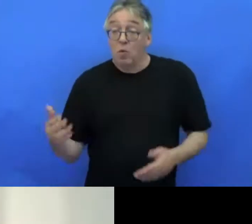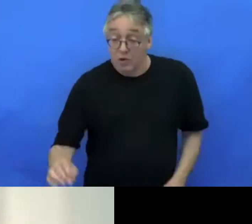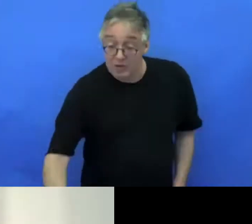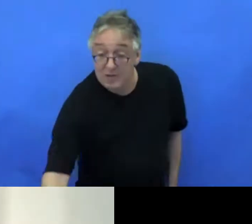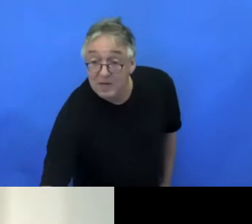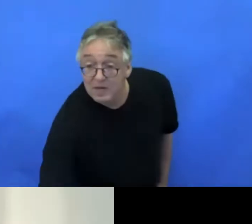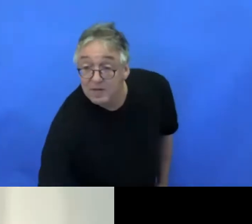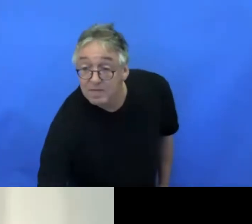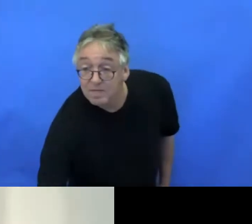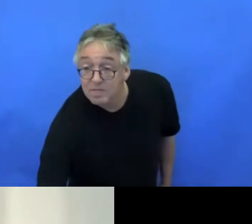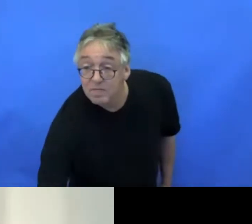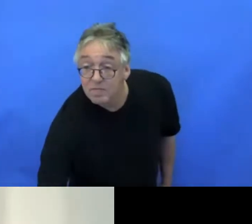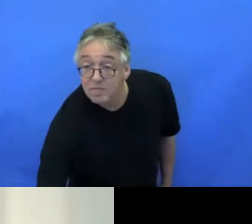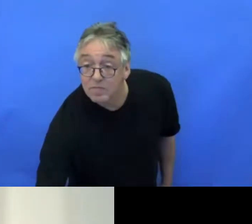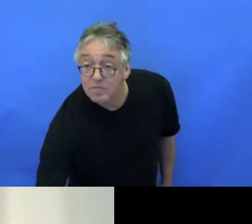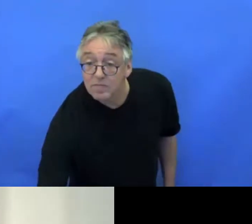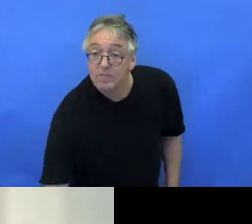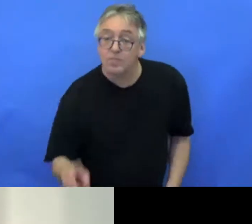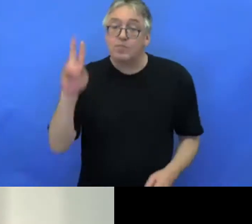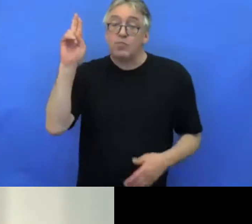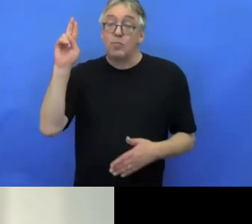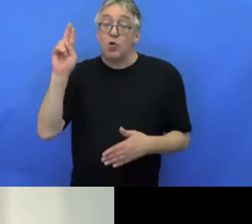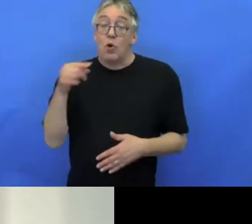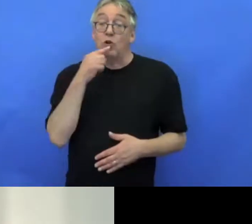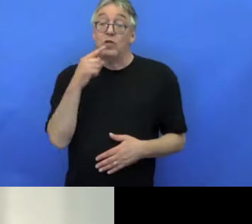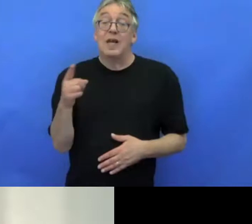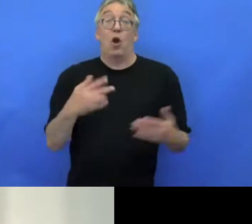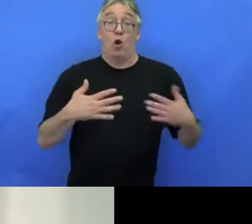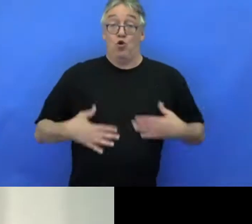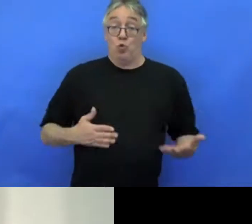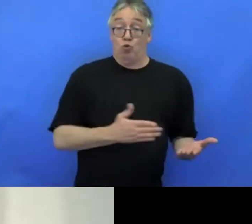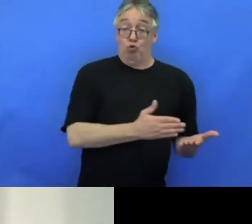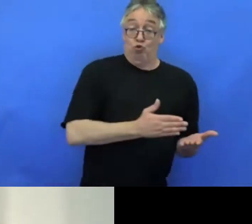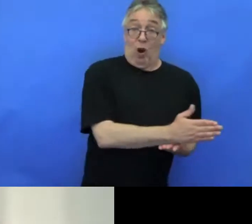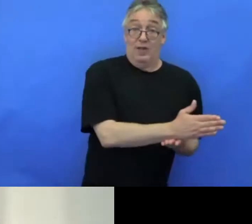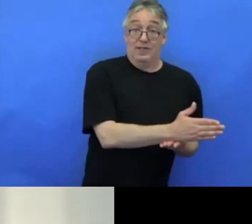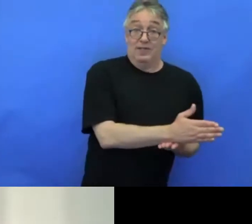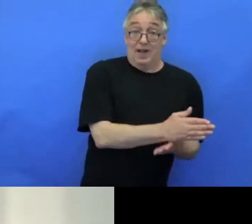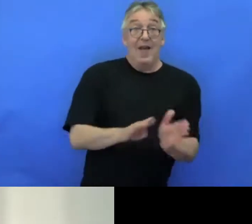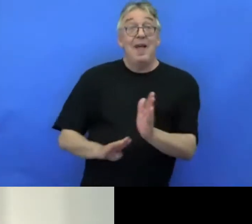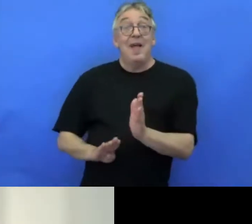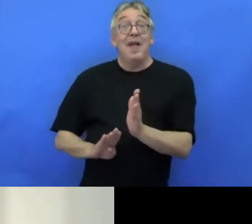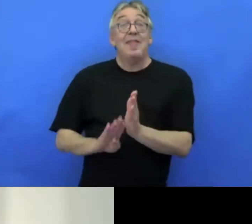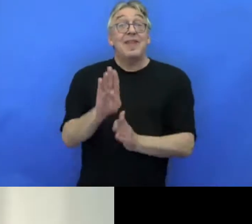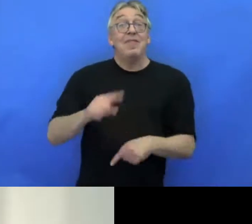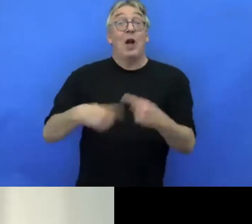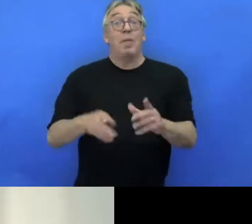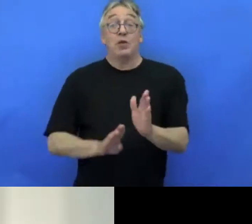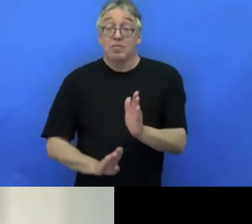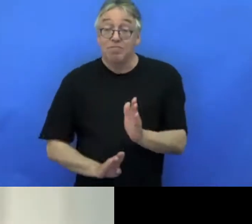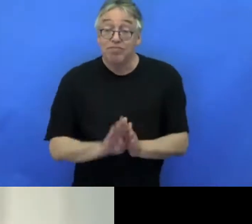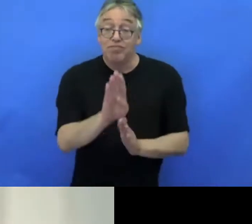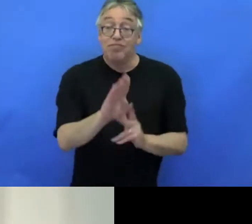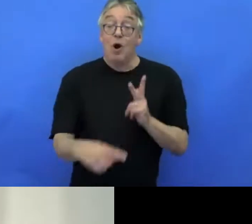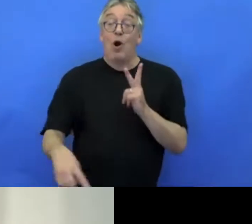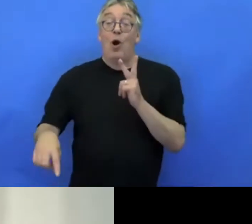of the convention, there was a lot of debate between different organizations about whether